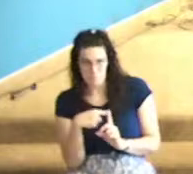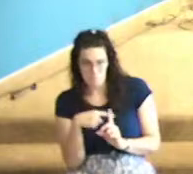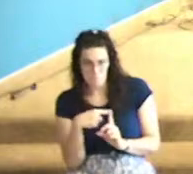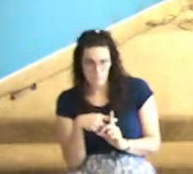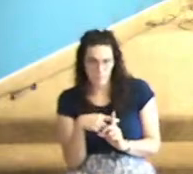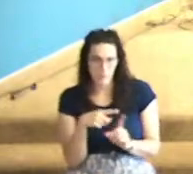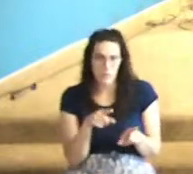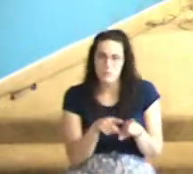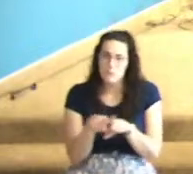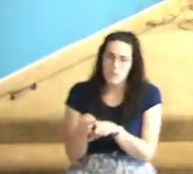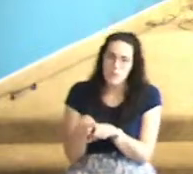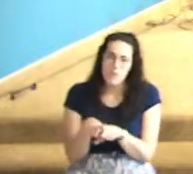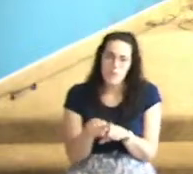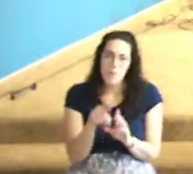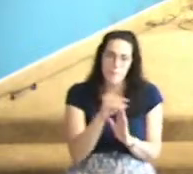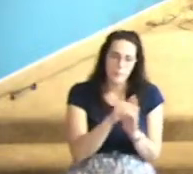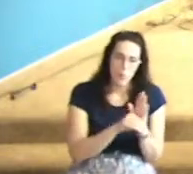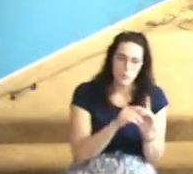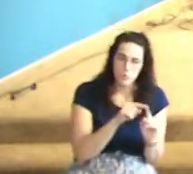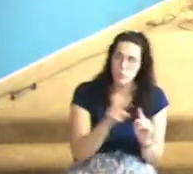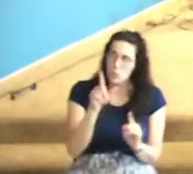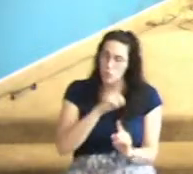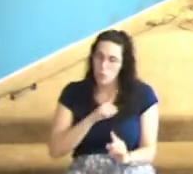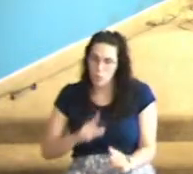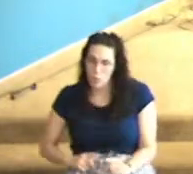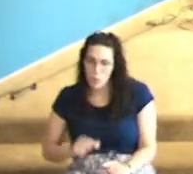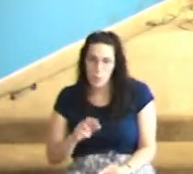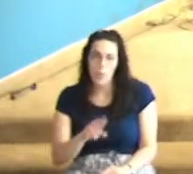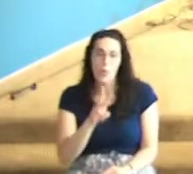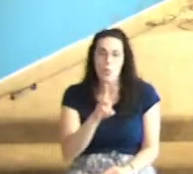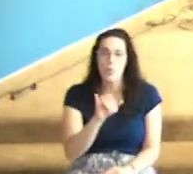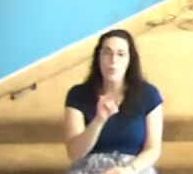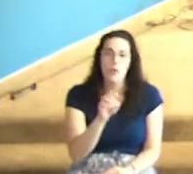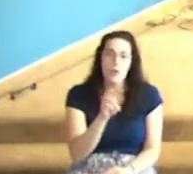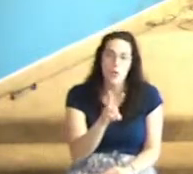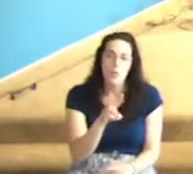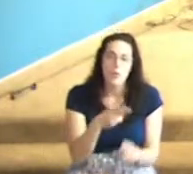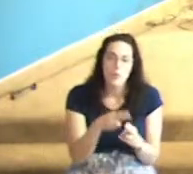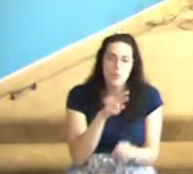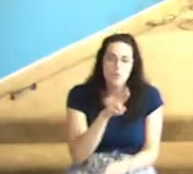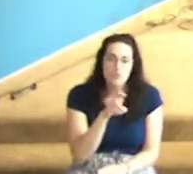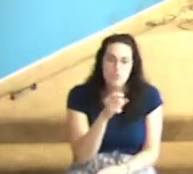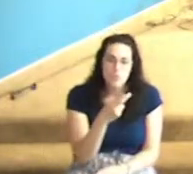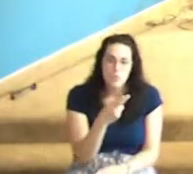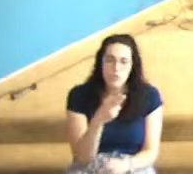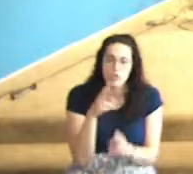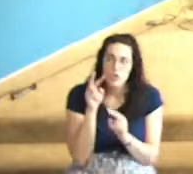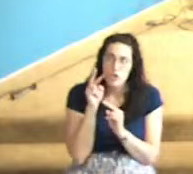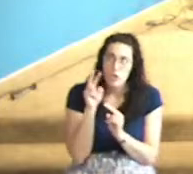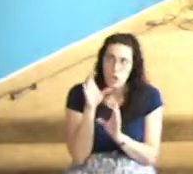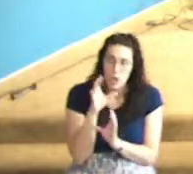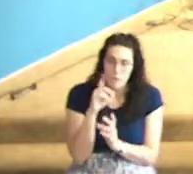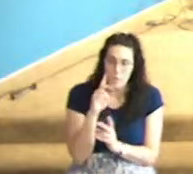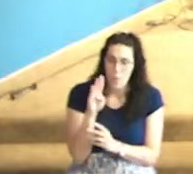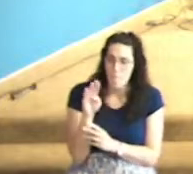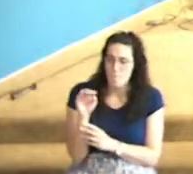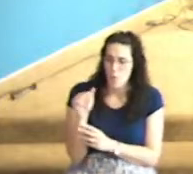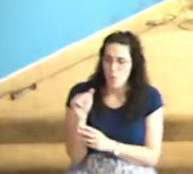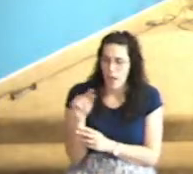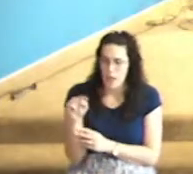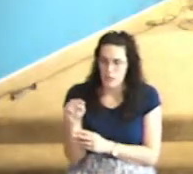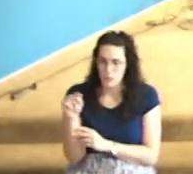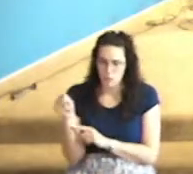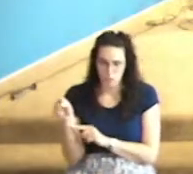to Lord. There's also the widow Ruth. And she's looking for favor in the eyes of Boaz. If you've read that